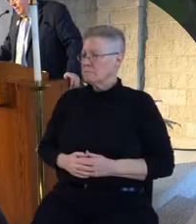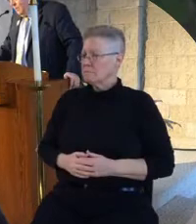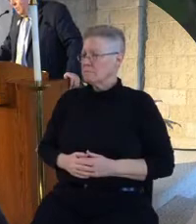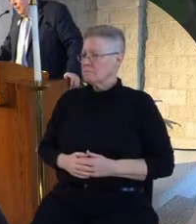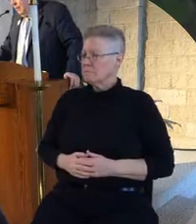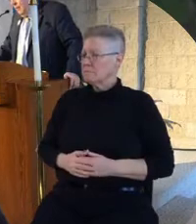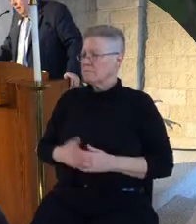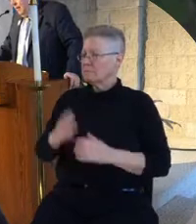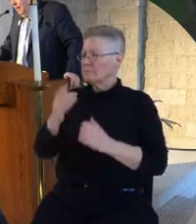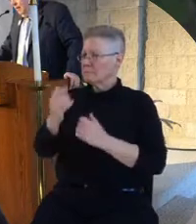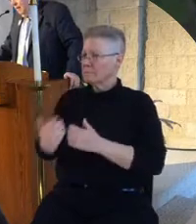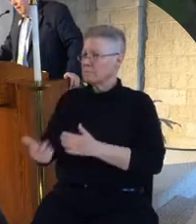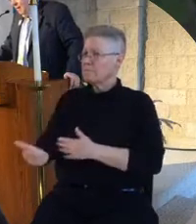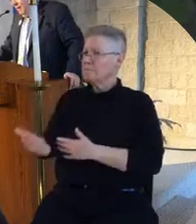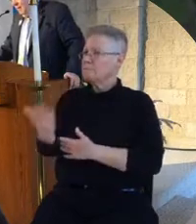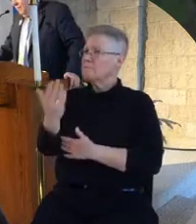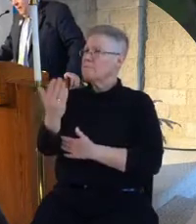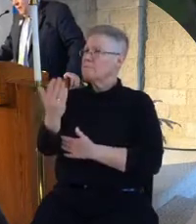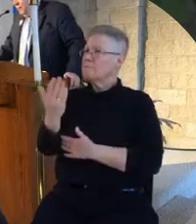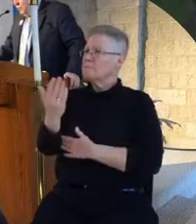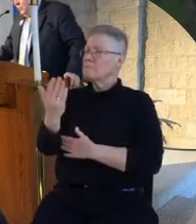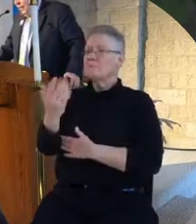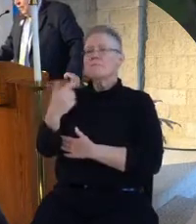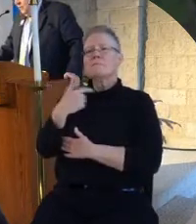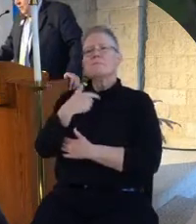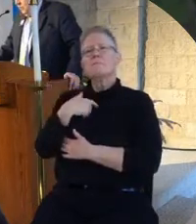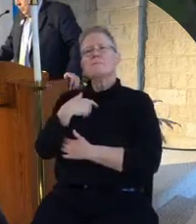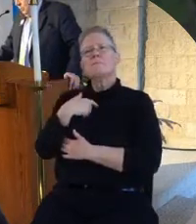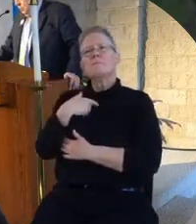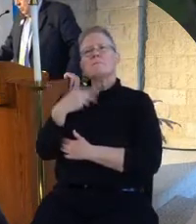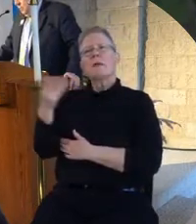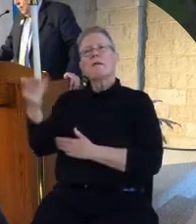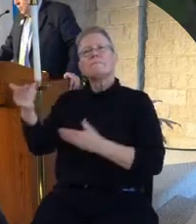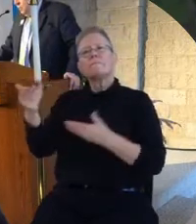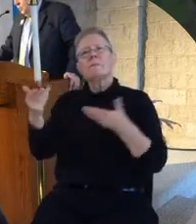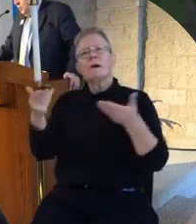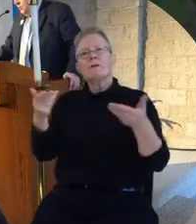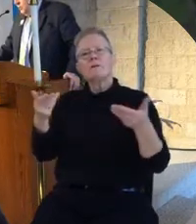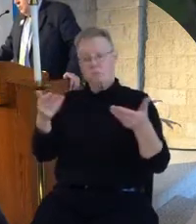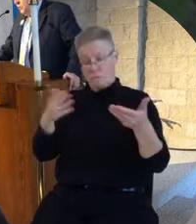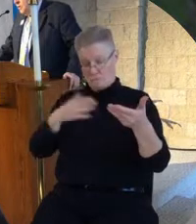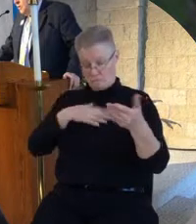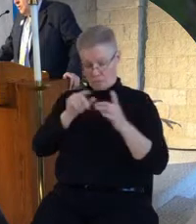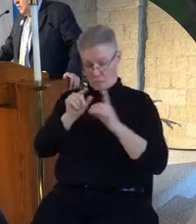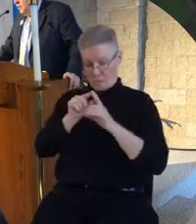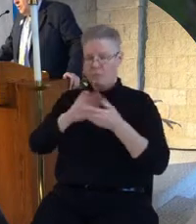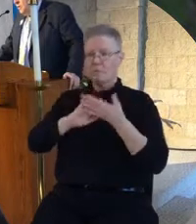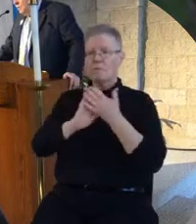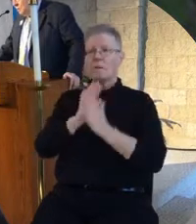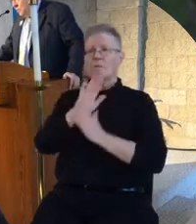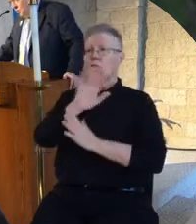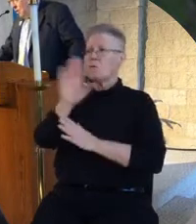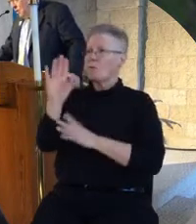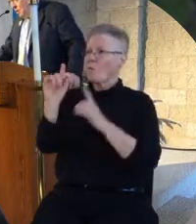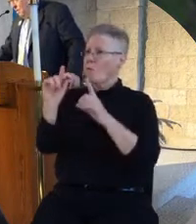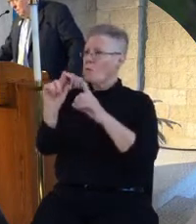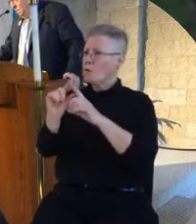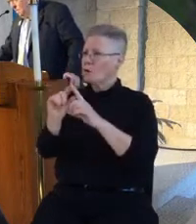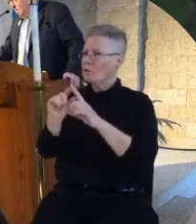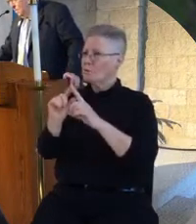And this morning, I invite you to allow these words to become your words, the words of your